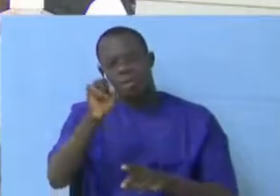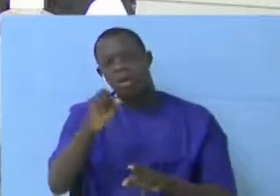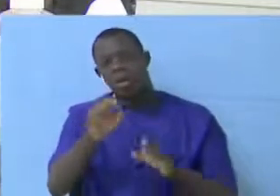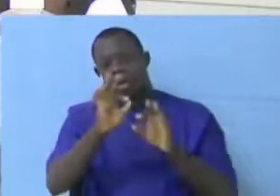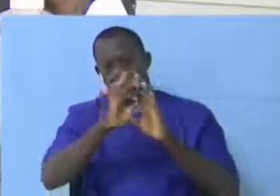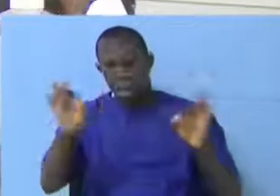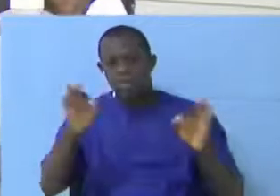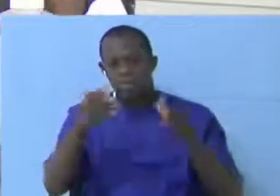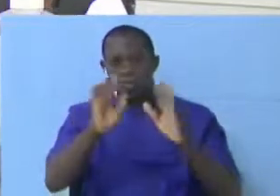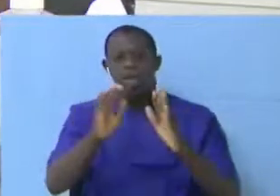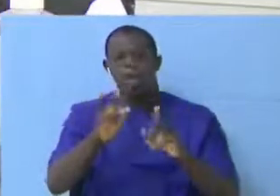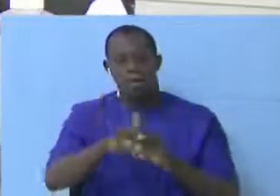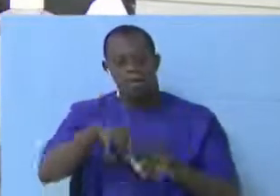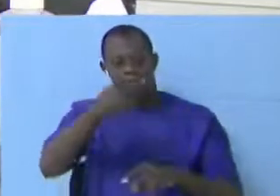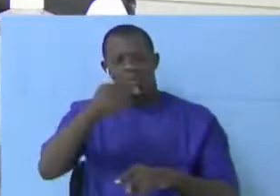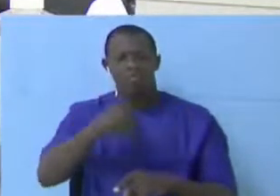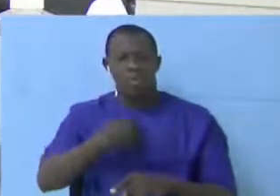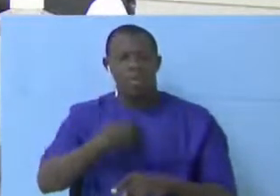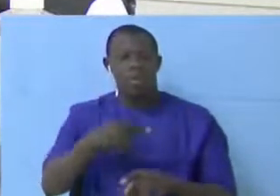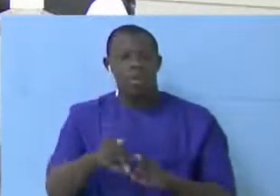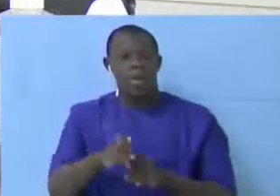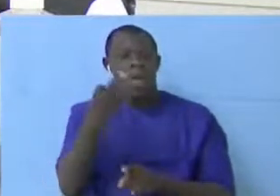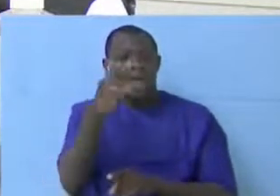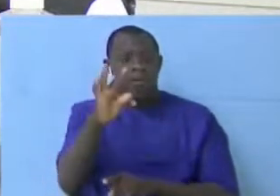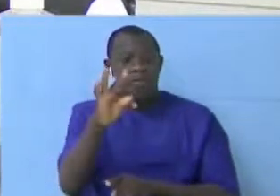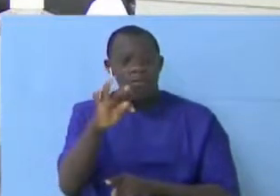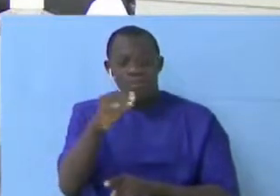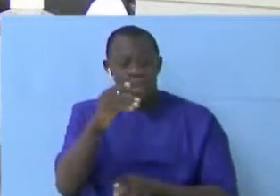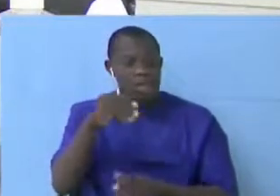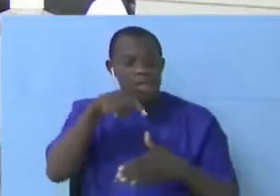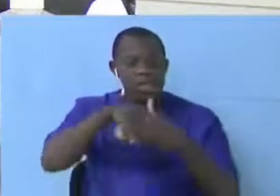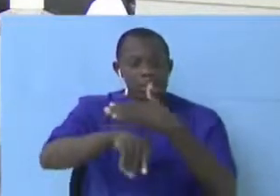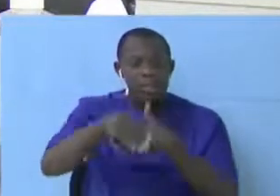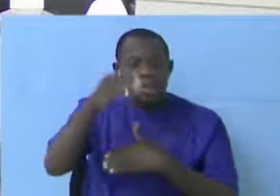if I'm in a taxi, I dare not say I'm a Gambian. I